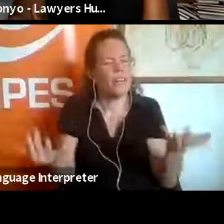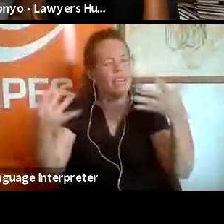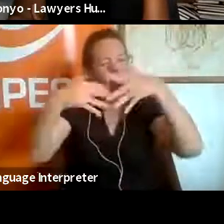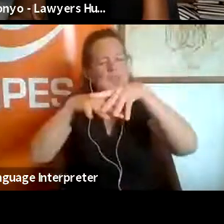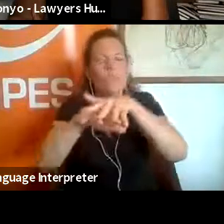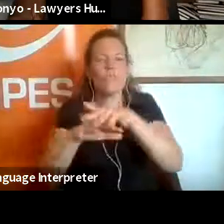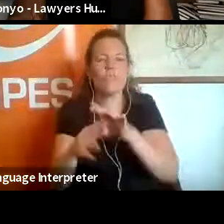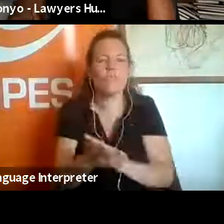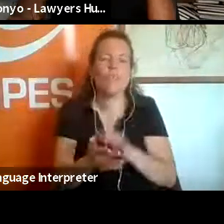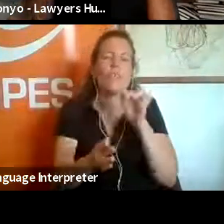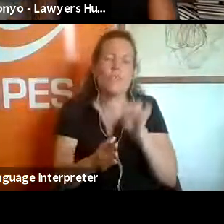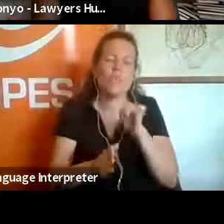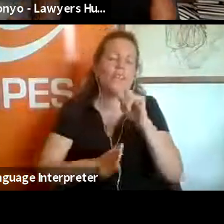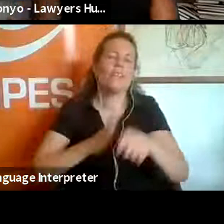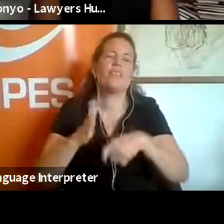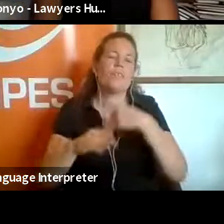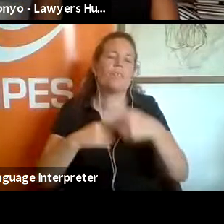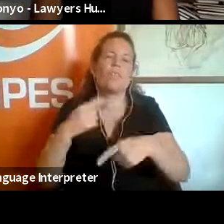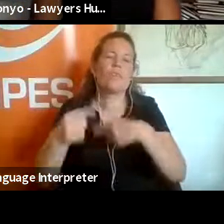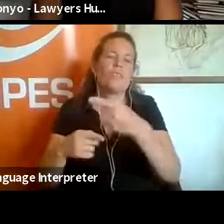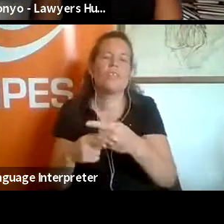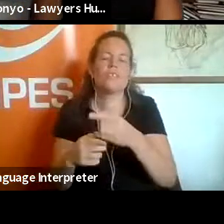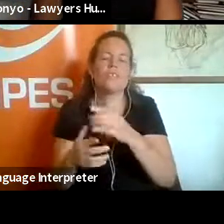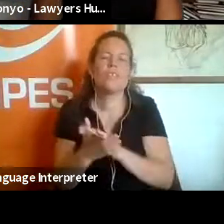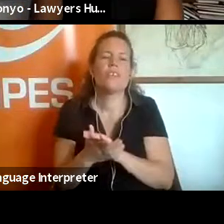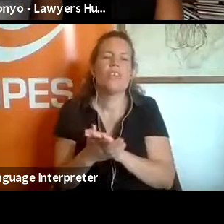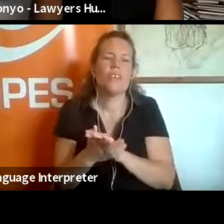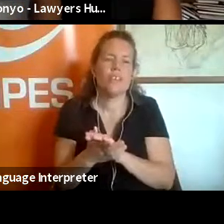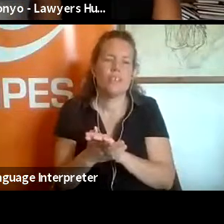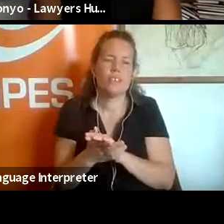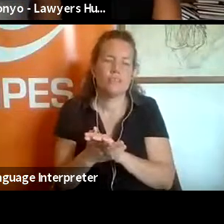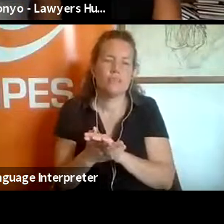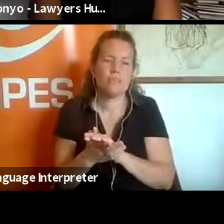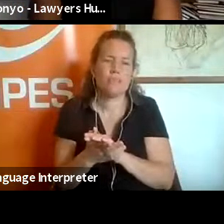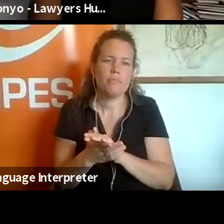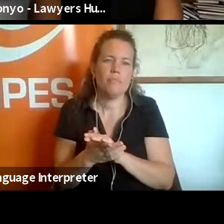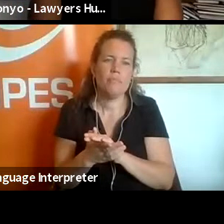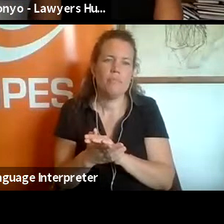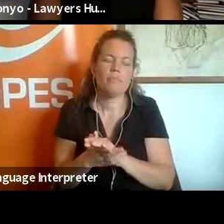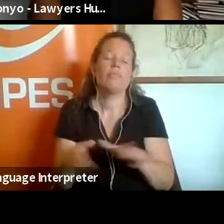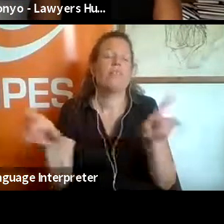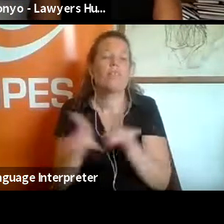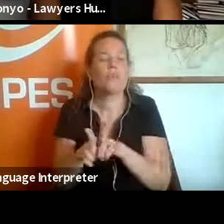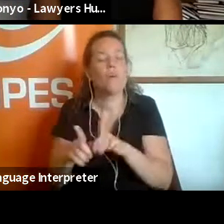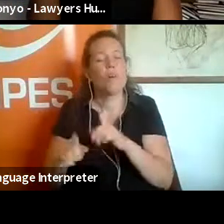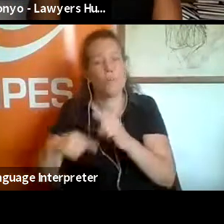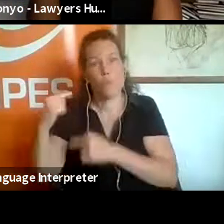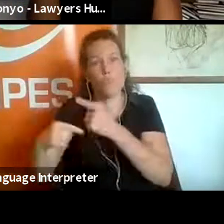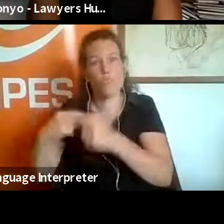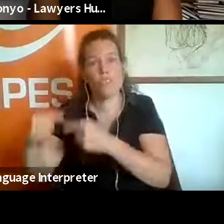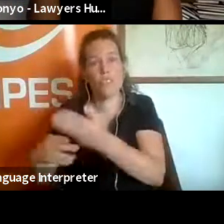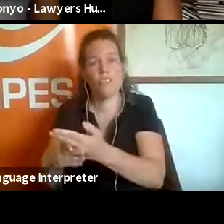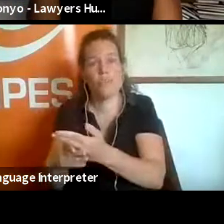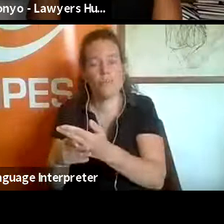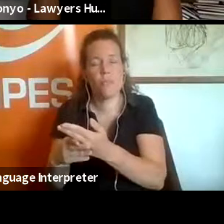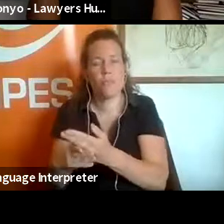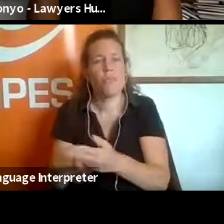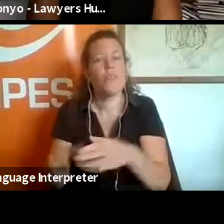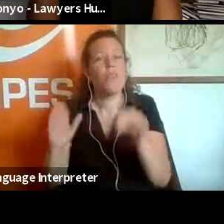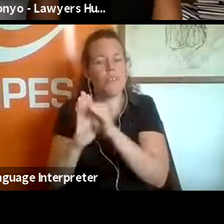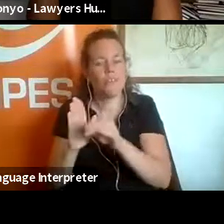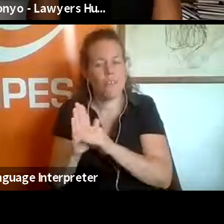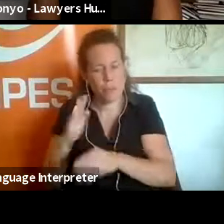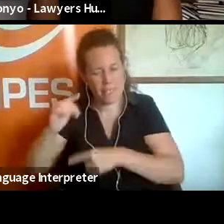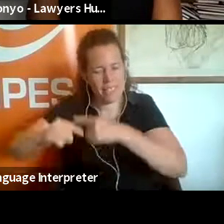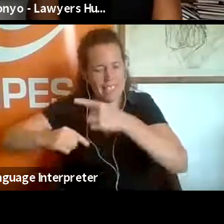that is the process aspect of applying international human rights standards. Then also the procedure, the remedies have to be clear,